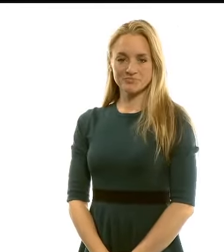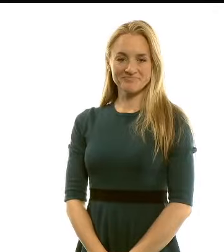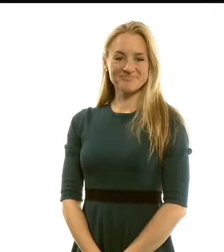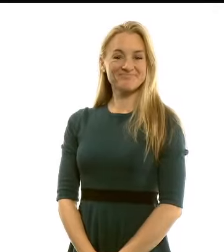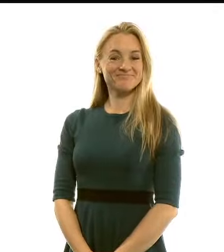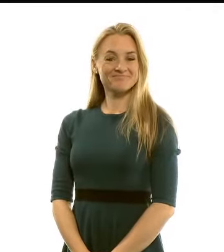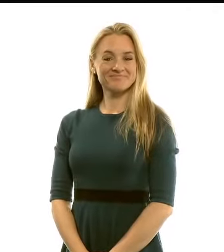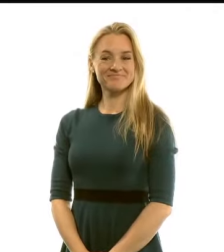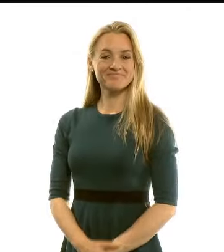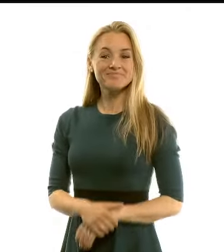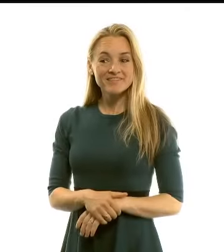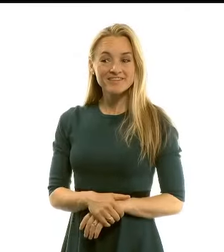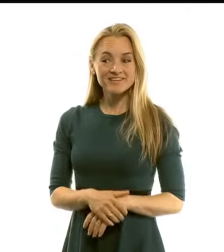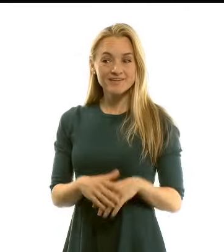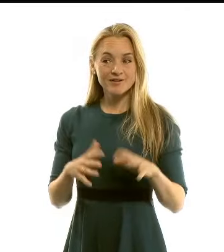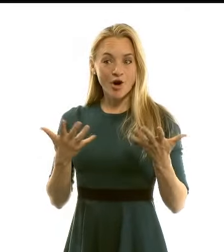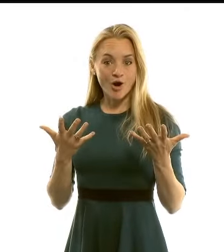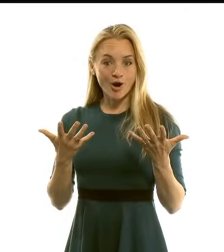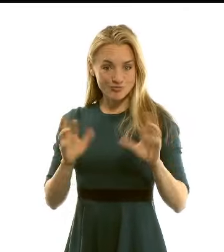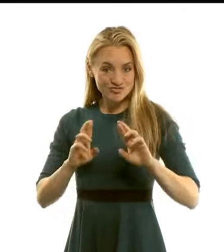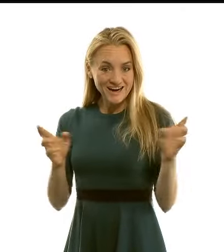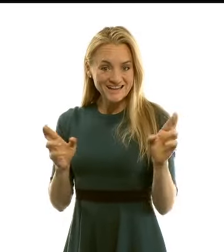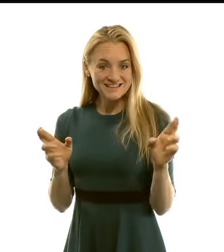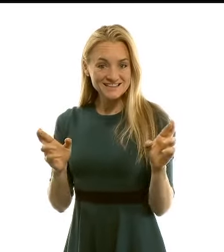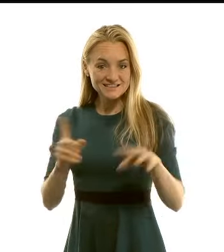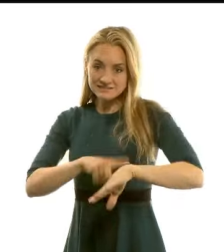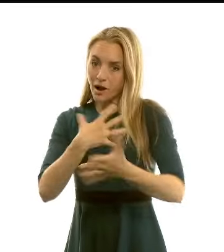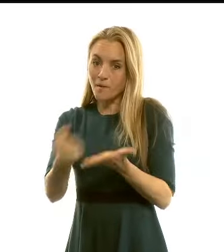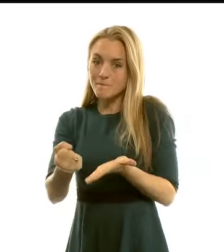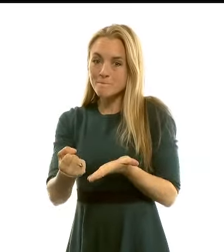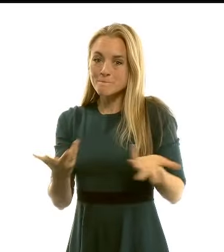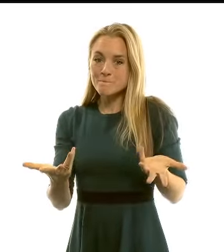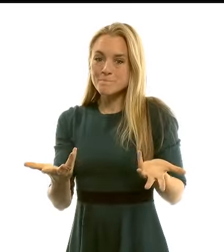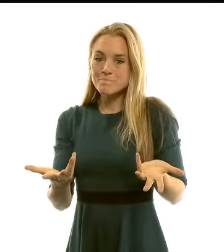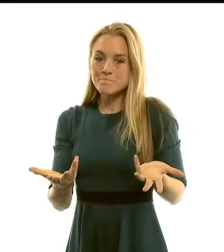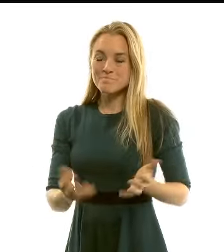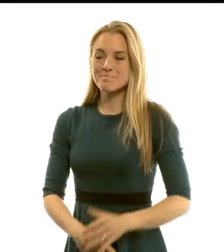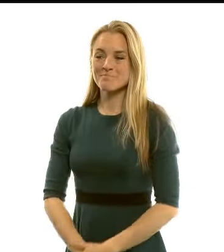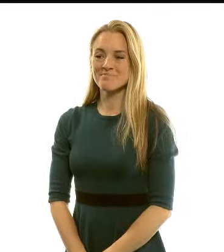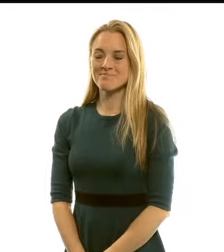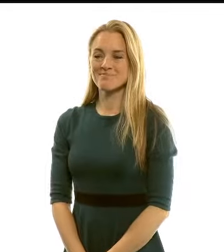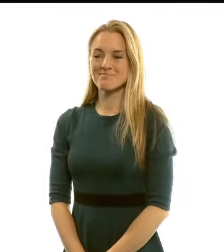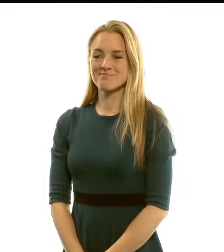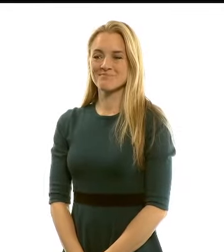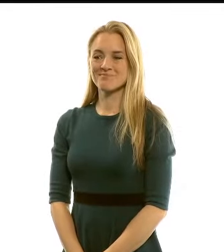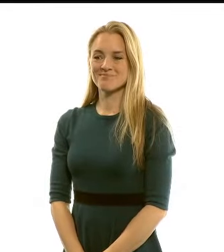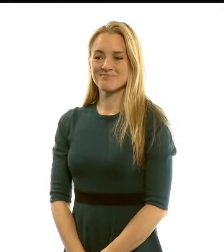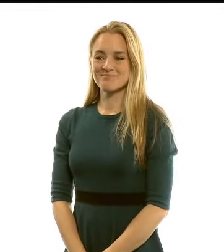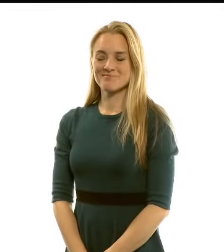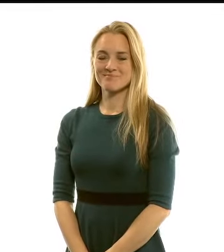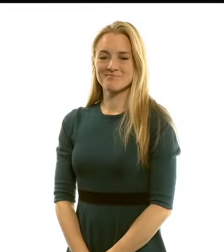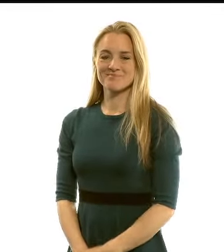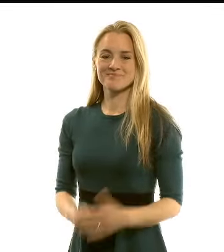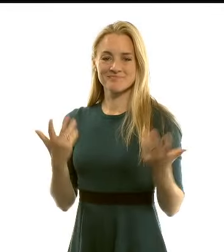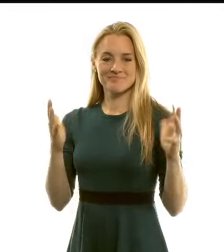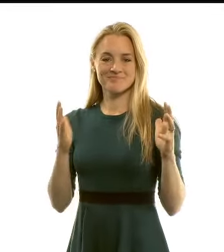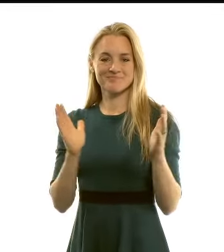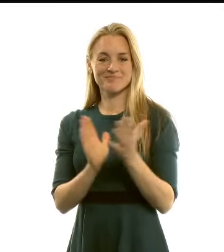1. All right, time's up. Oh, okay, lost part. Stop it. Round of applause. Great